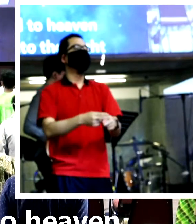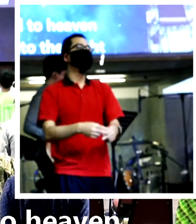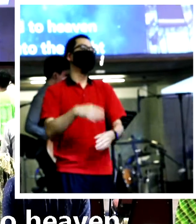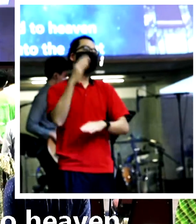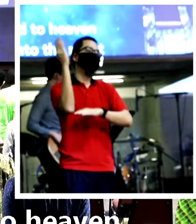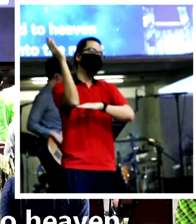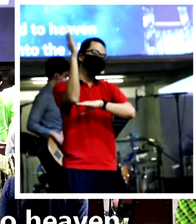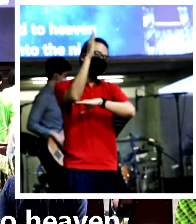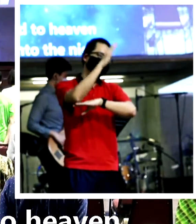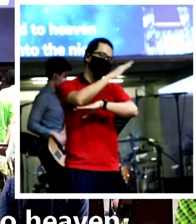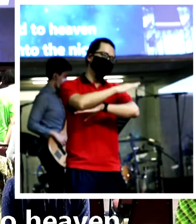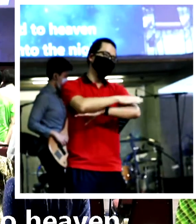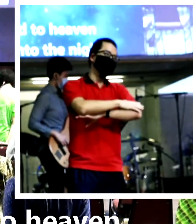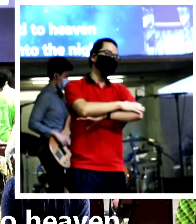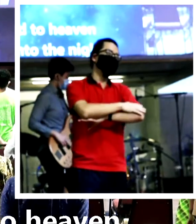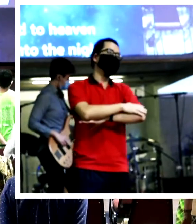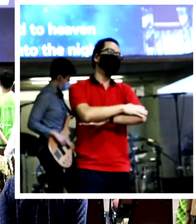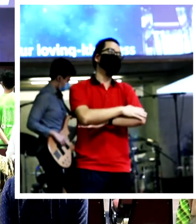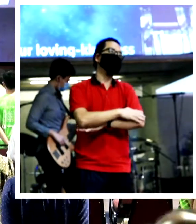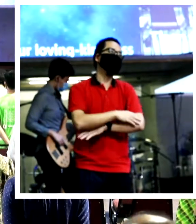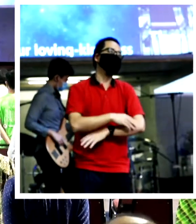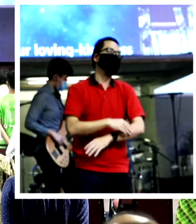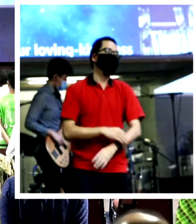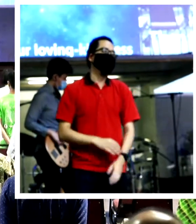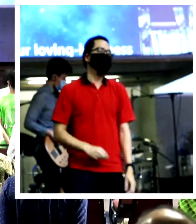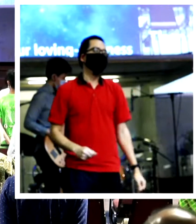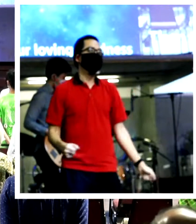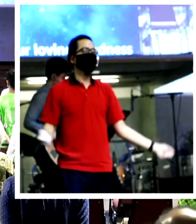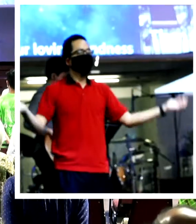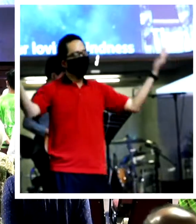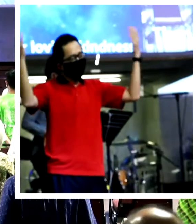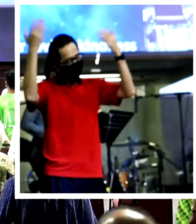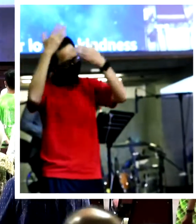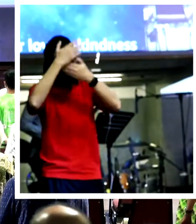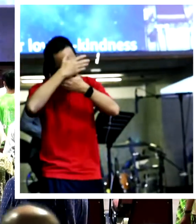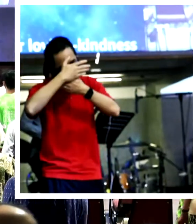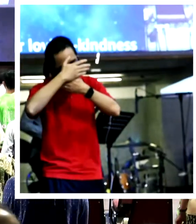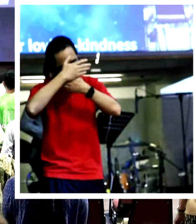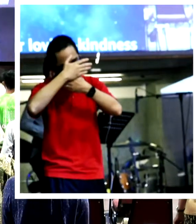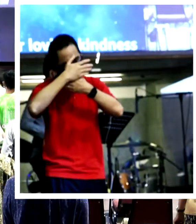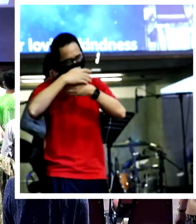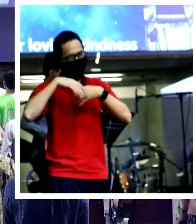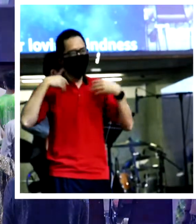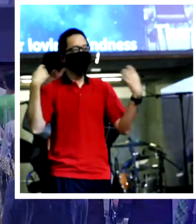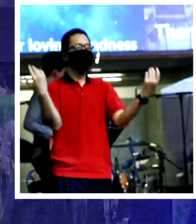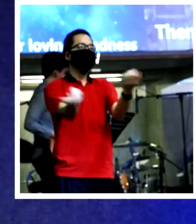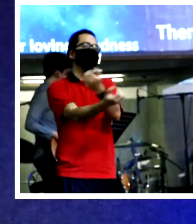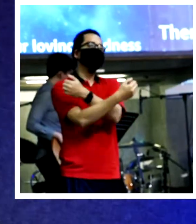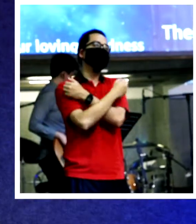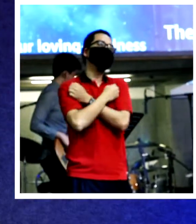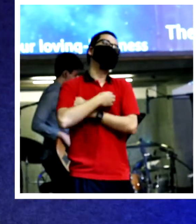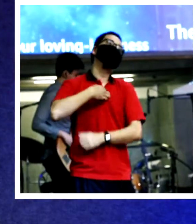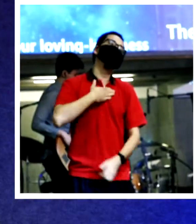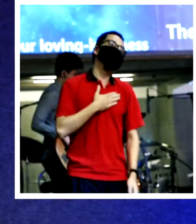into the night. And through the darkness